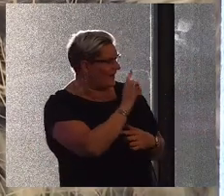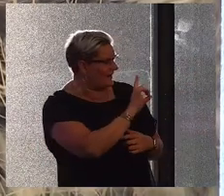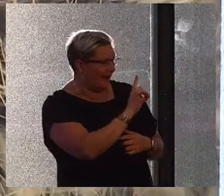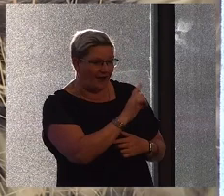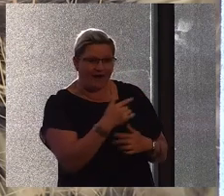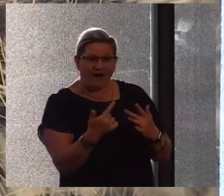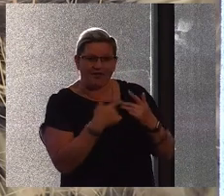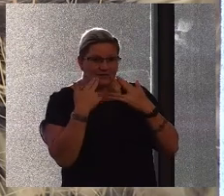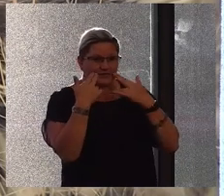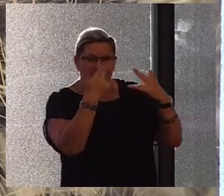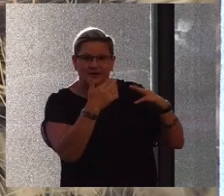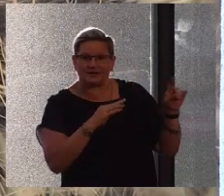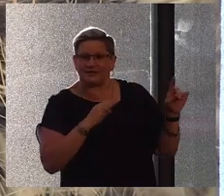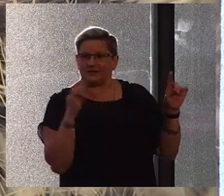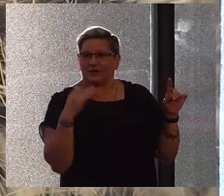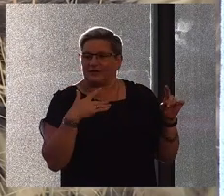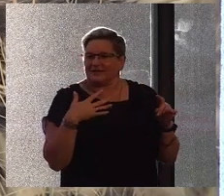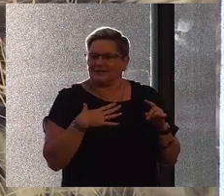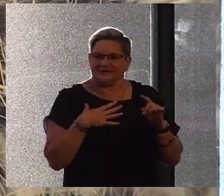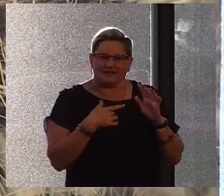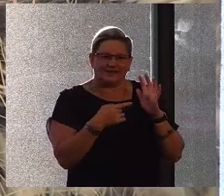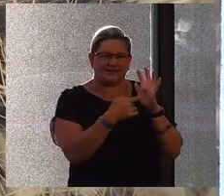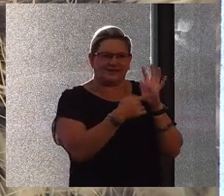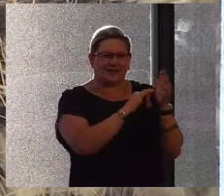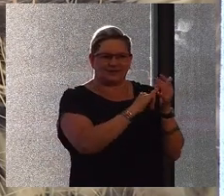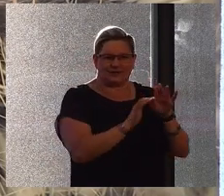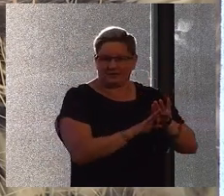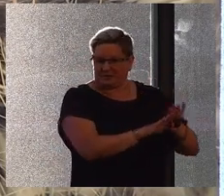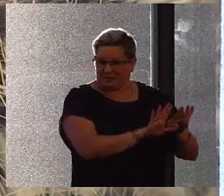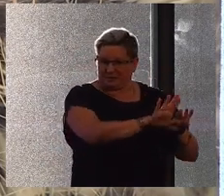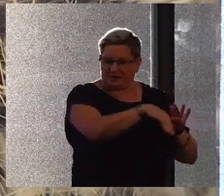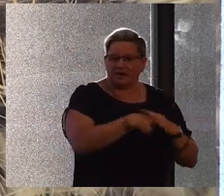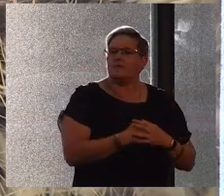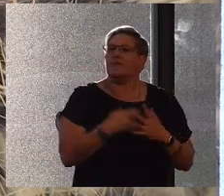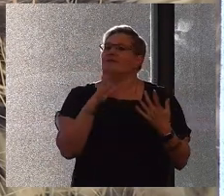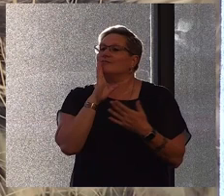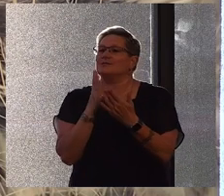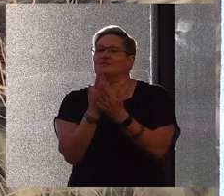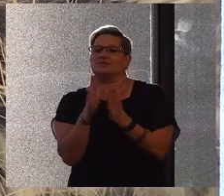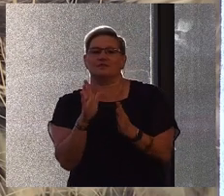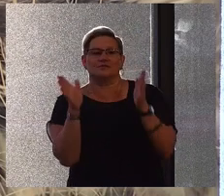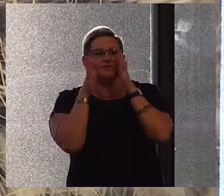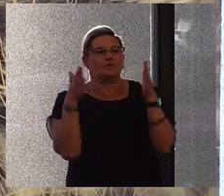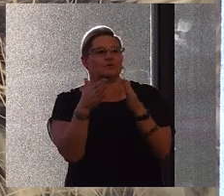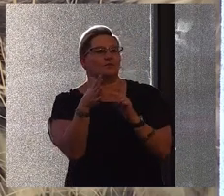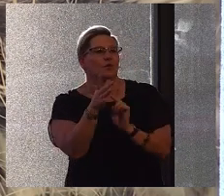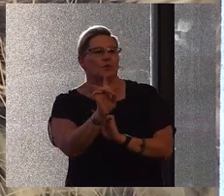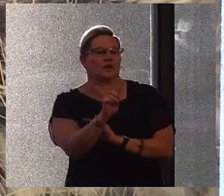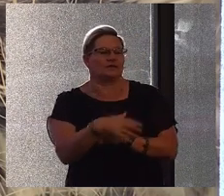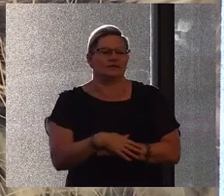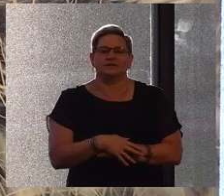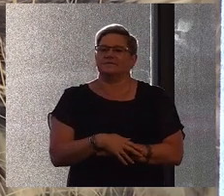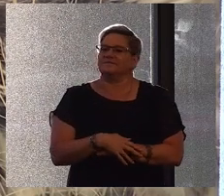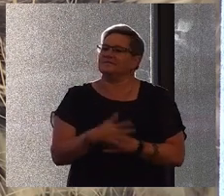now. The Tay-Tay references may run through, we'll see. Speaking of important eras, though, today is